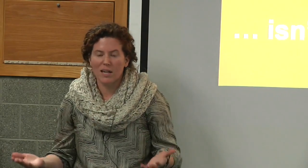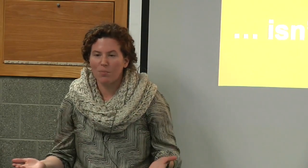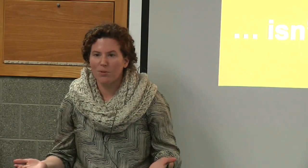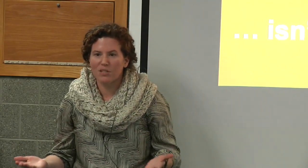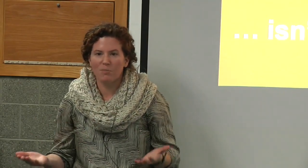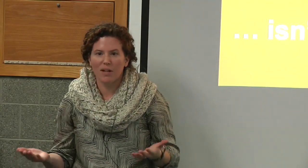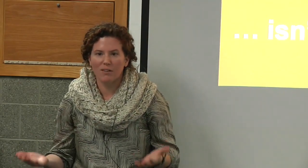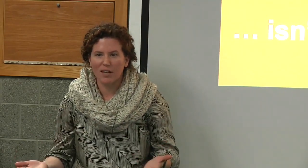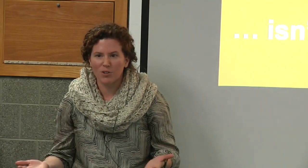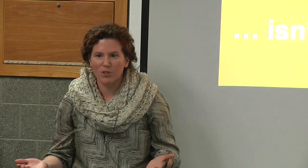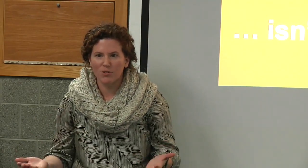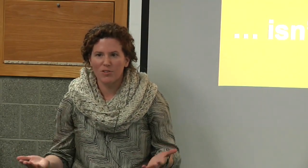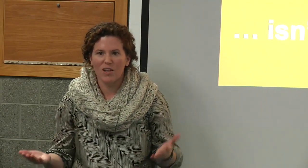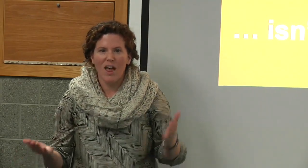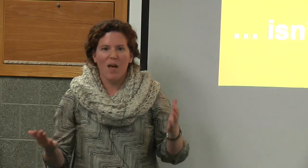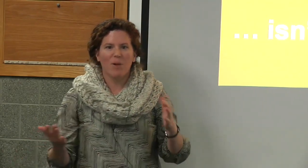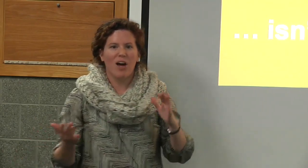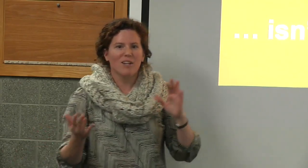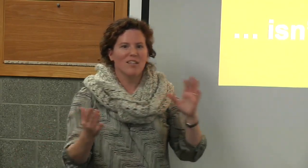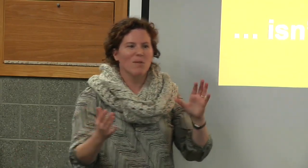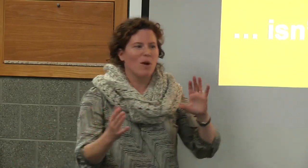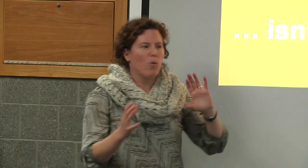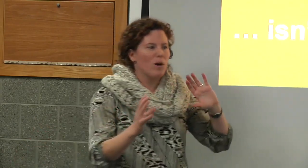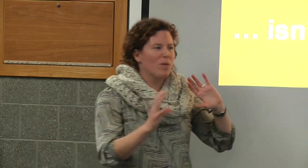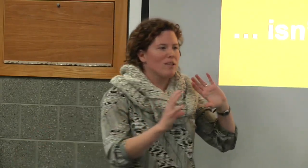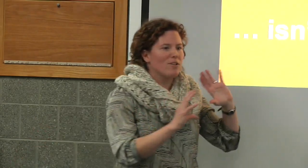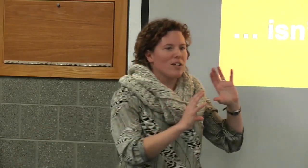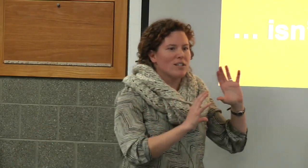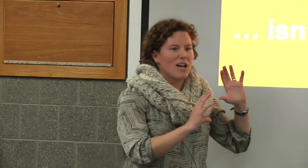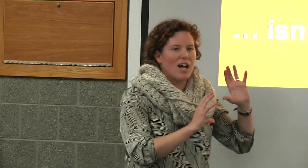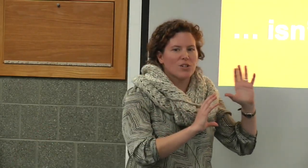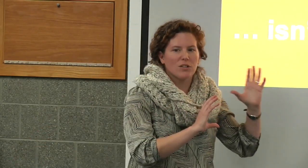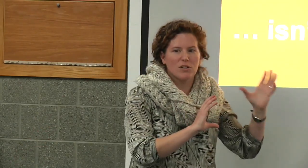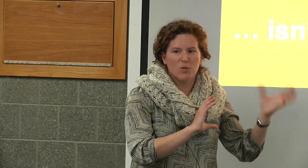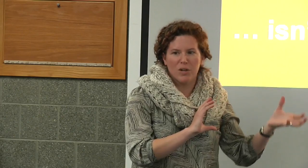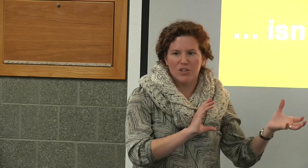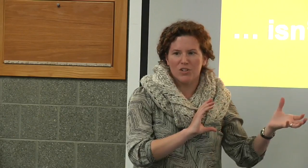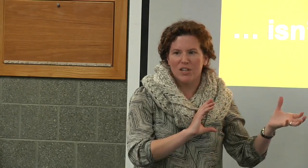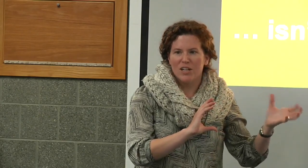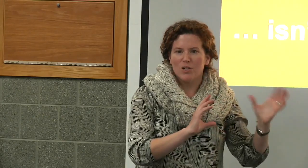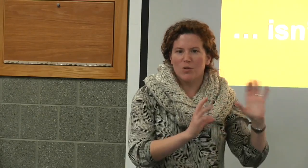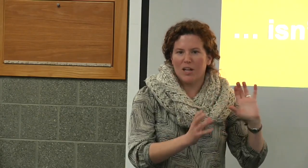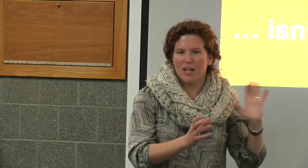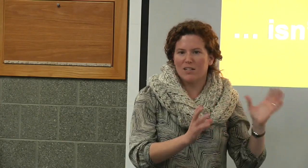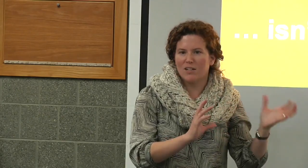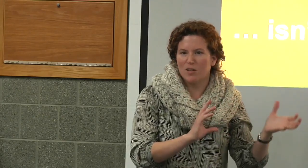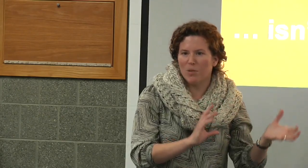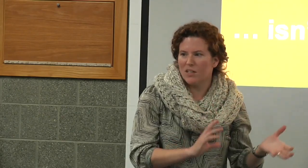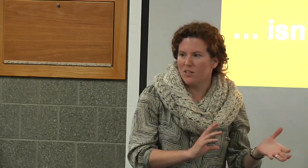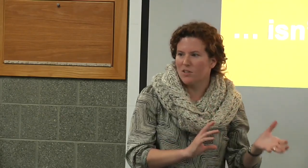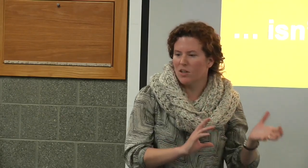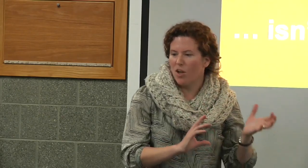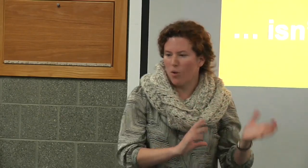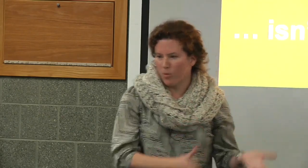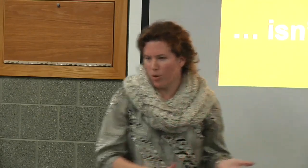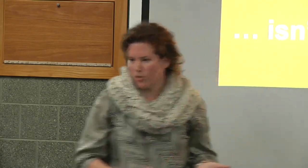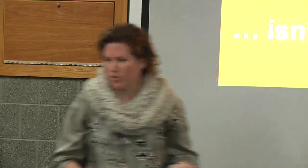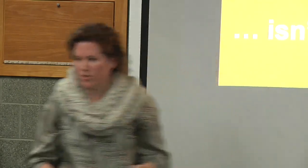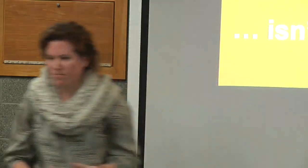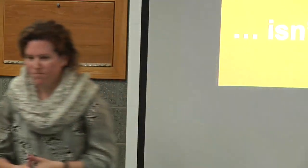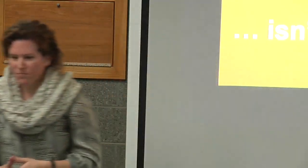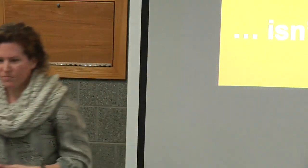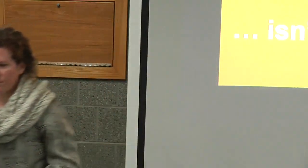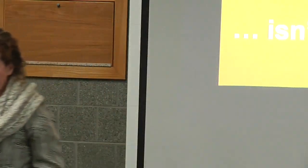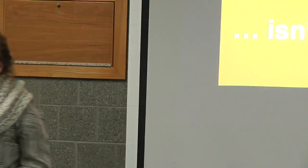use examples in my lectures, and behind thinking about what it might look like to actually switch to a case study based